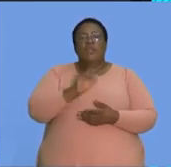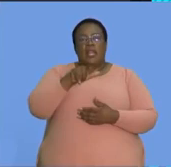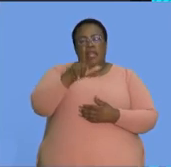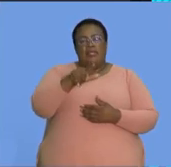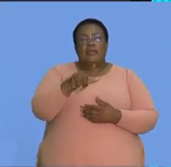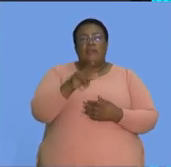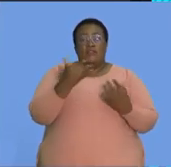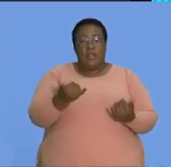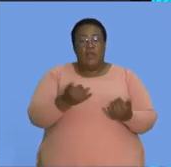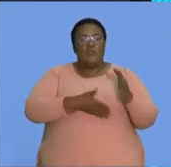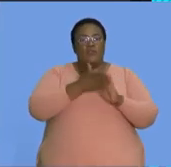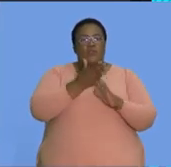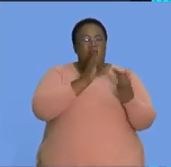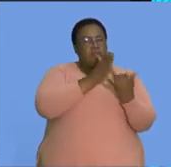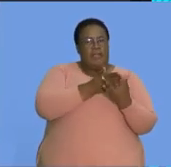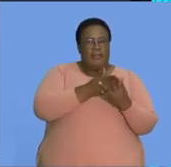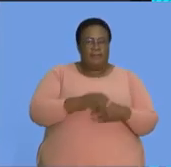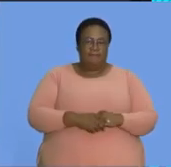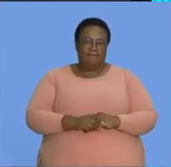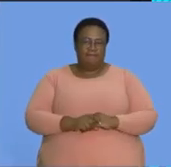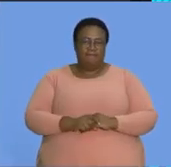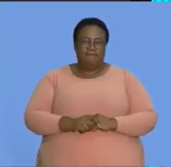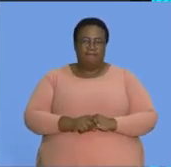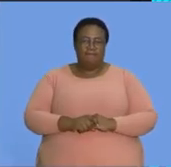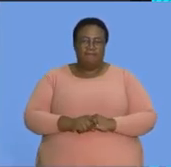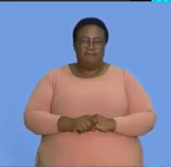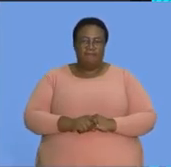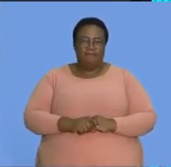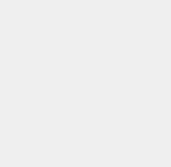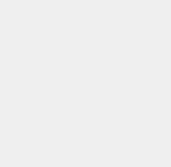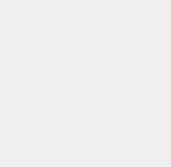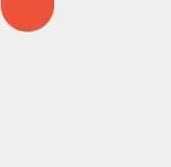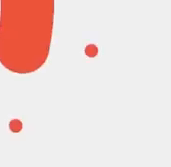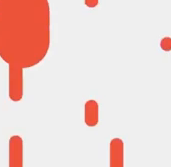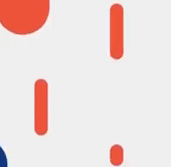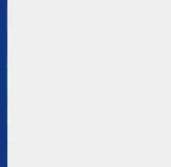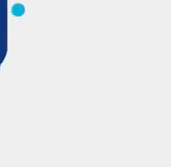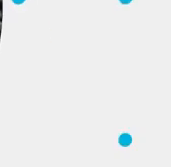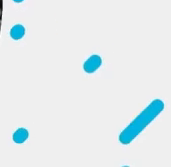back with some more. Stay tuned. Let's just go to a quick ad break.